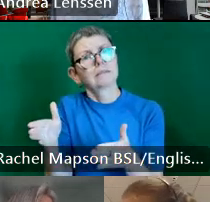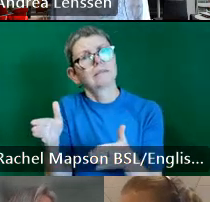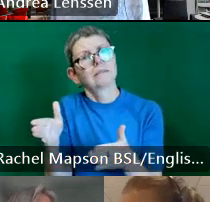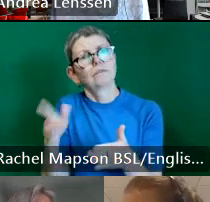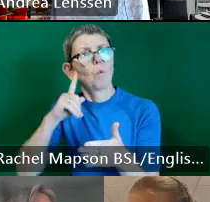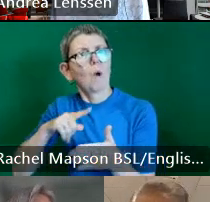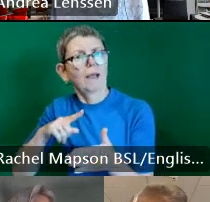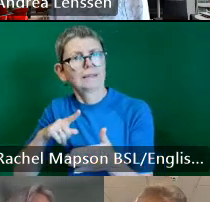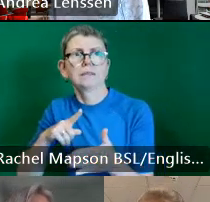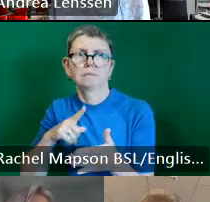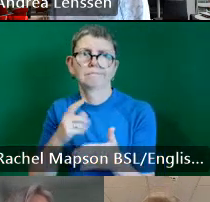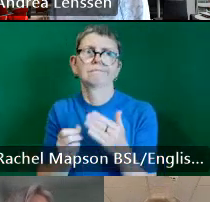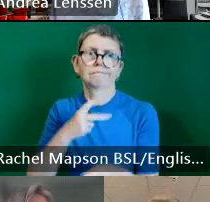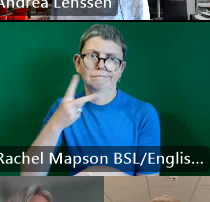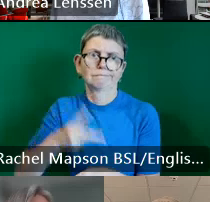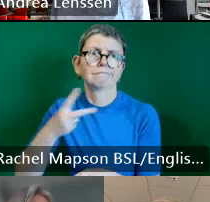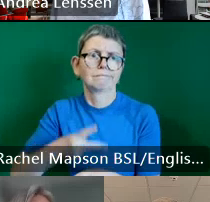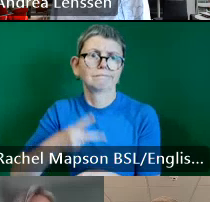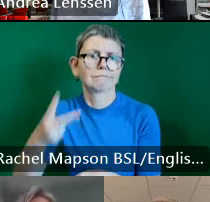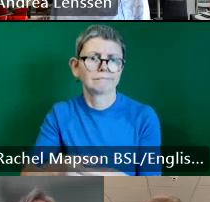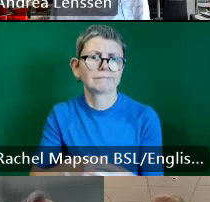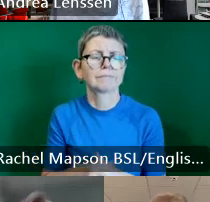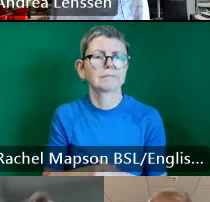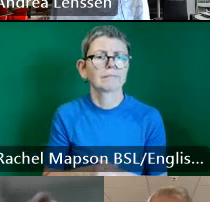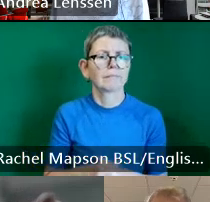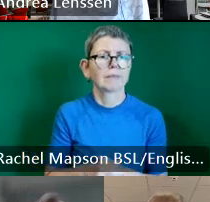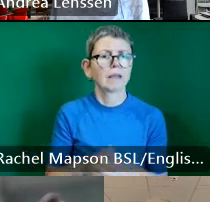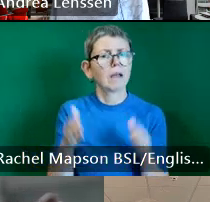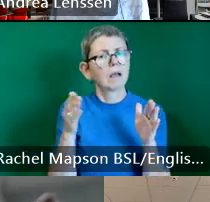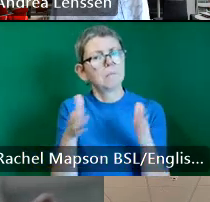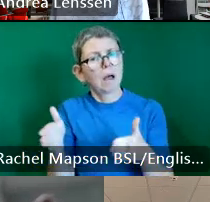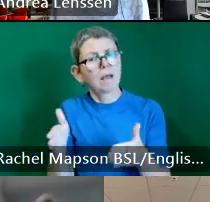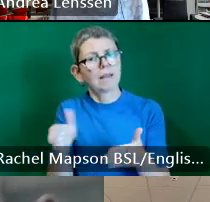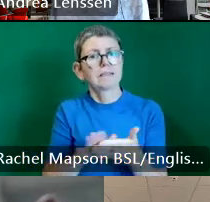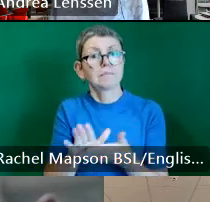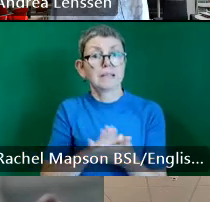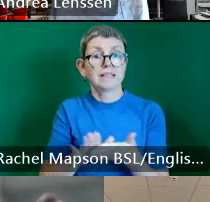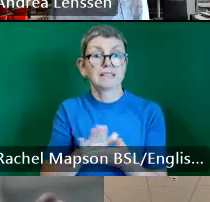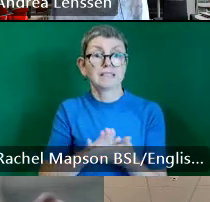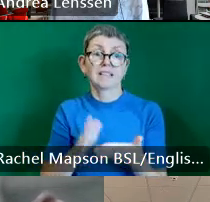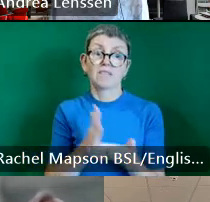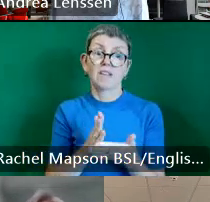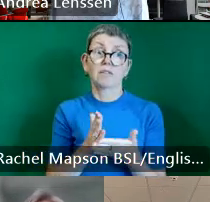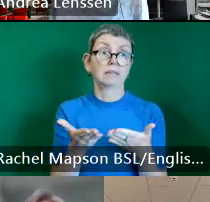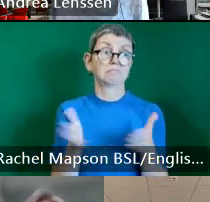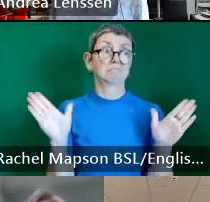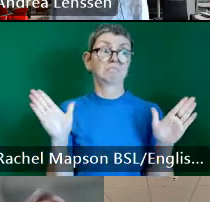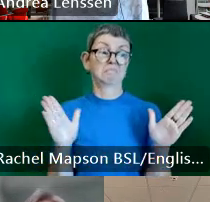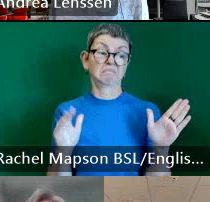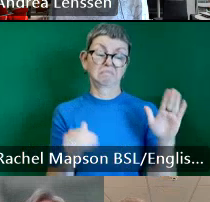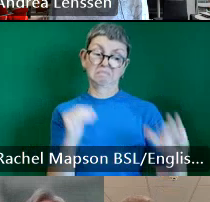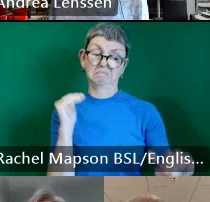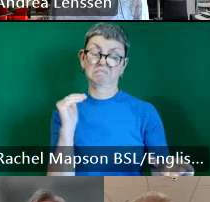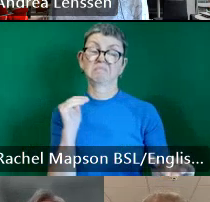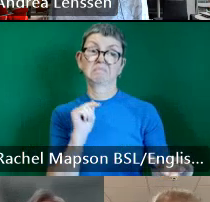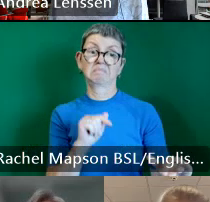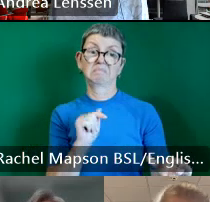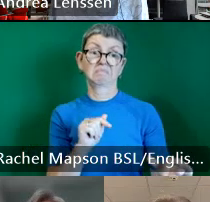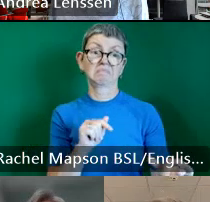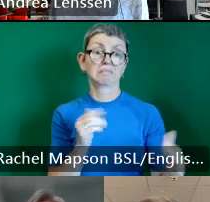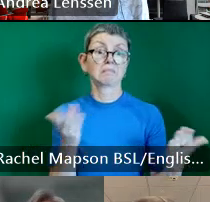practice. Bias may represent overt prejudice on the part of physicians, and more likely could be a result of